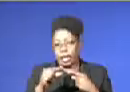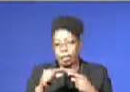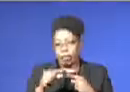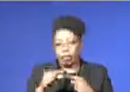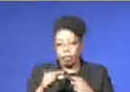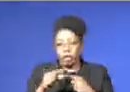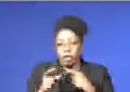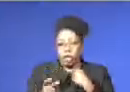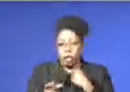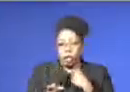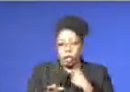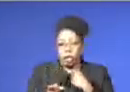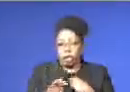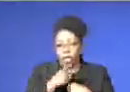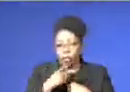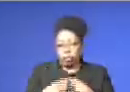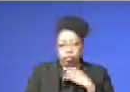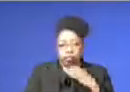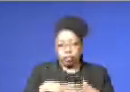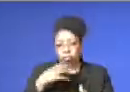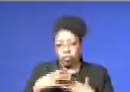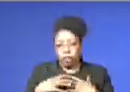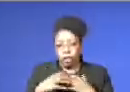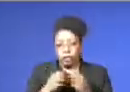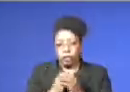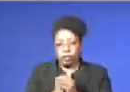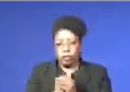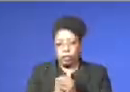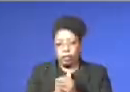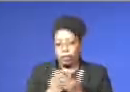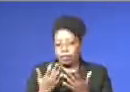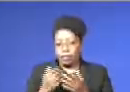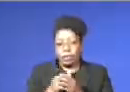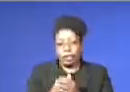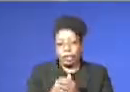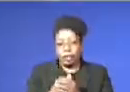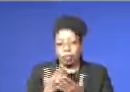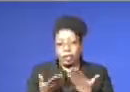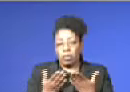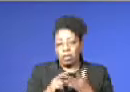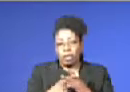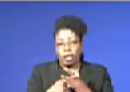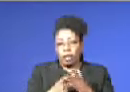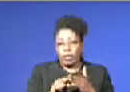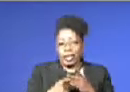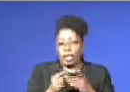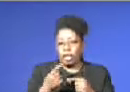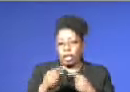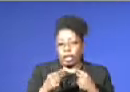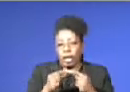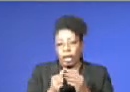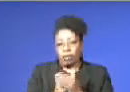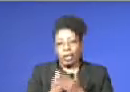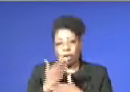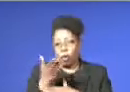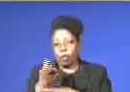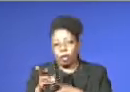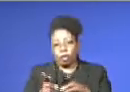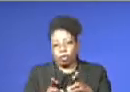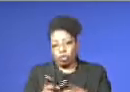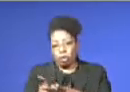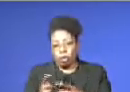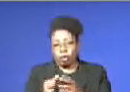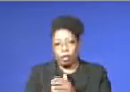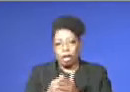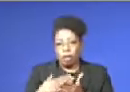some emotions got involved. Just tell me a bit about what transpired. Well, I think that was going on from the beginning of the game. I just so happened to kind of get a little out of control at the end of the part. But